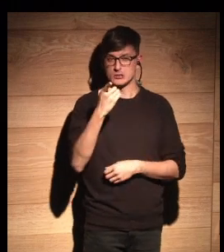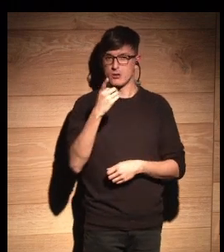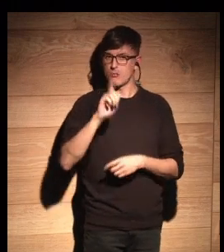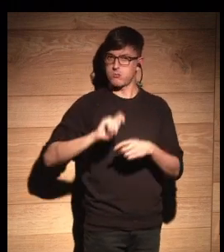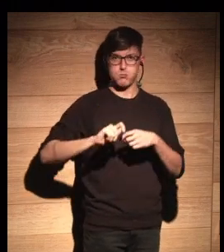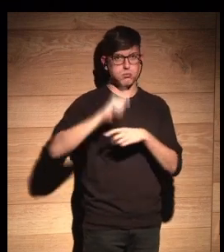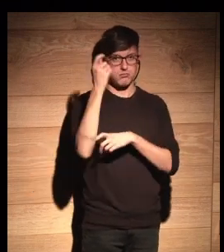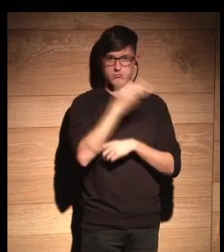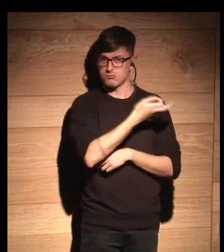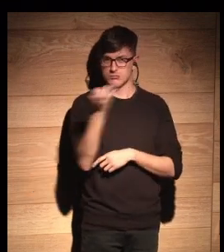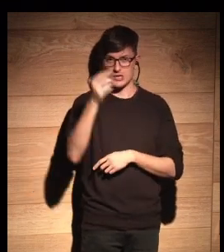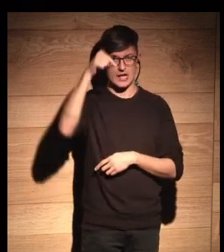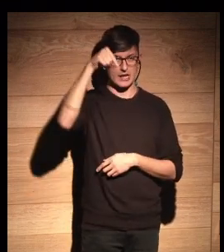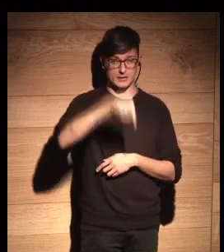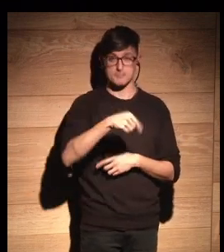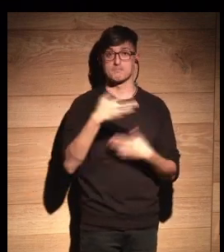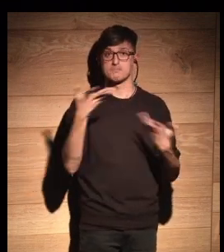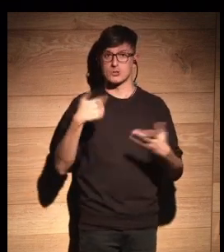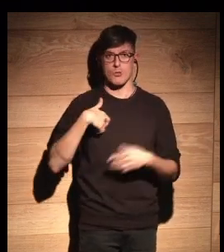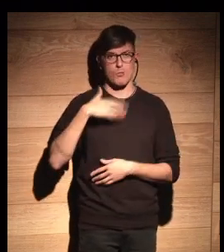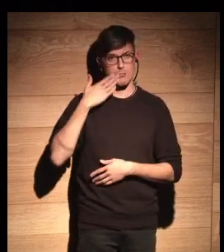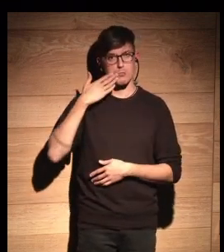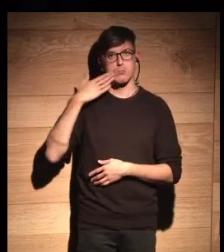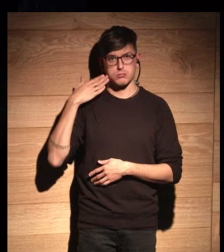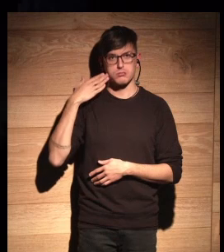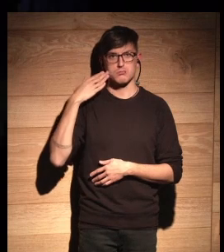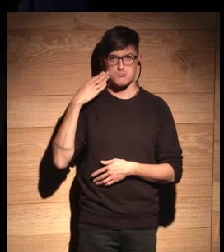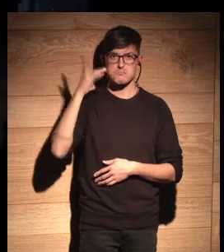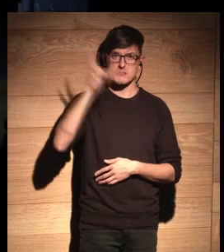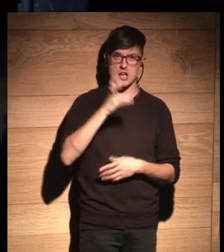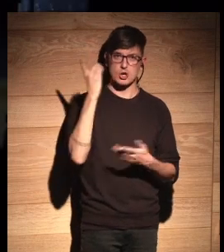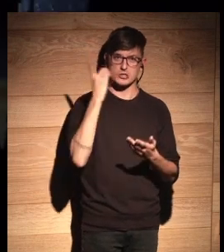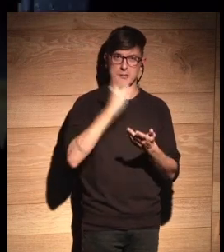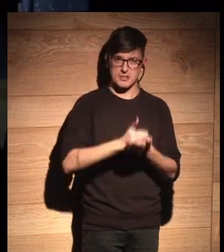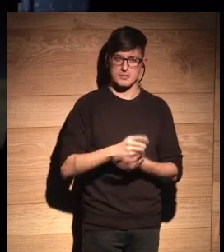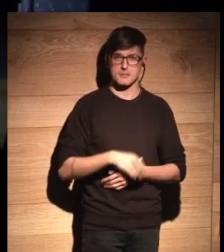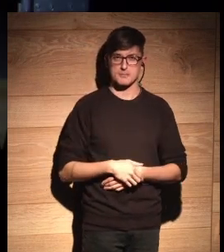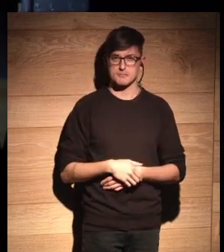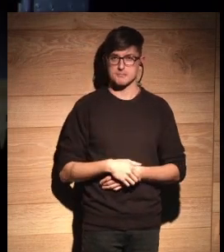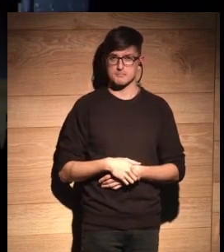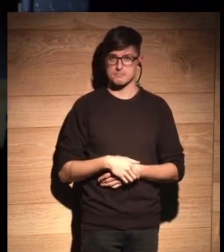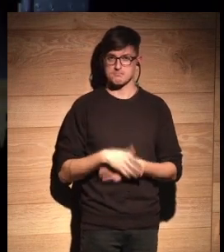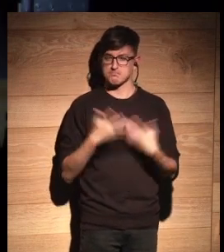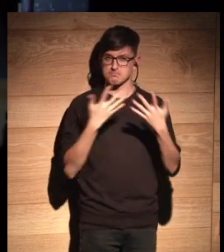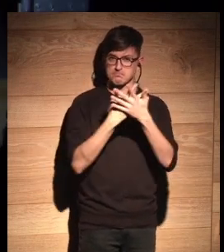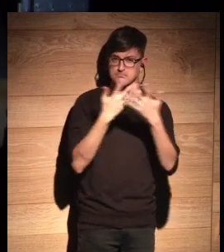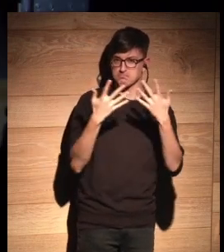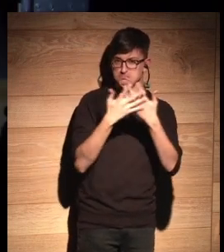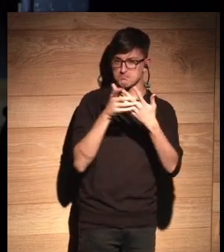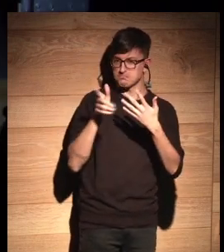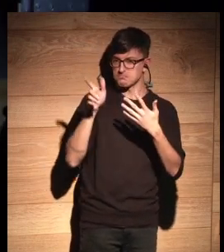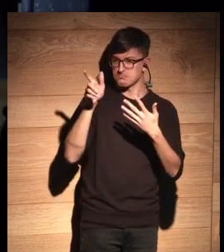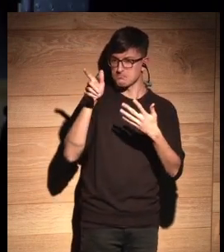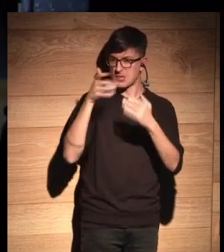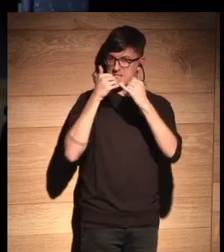very honored to have the possibility to be here again, combined with this wonderful event that we